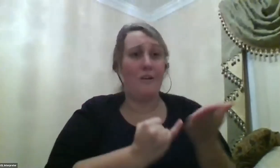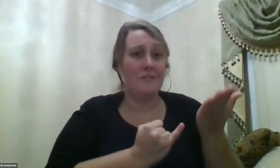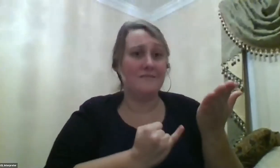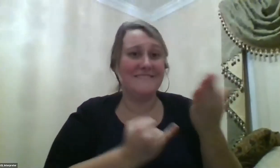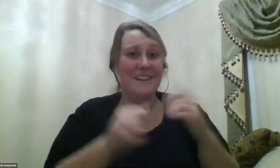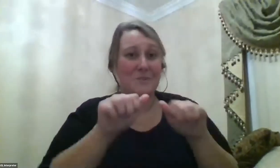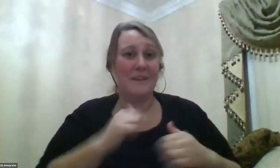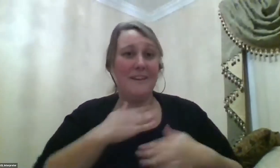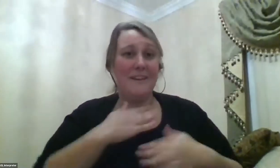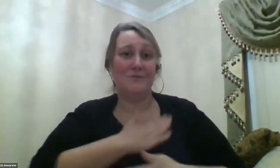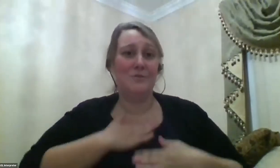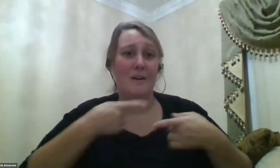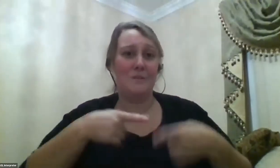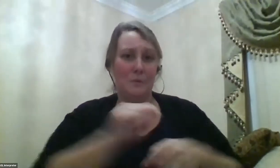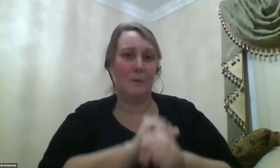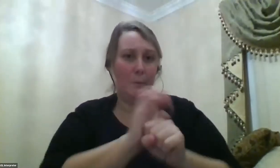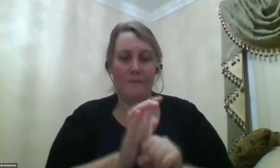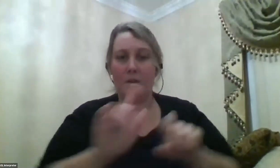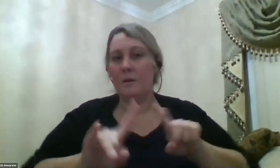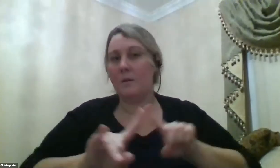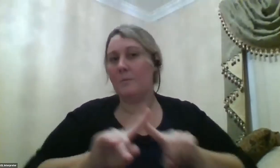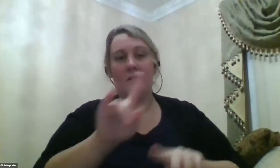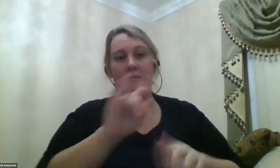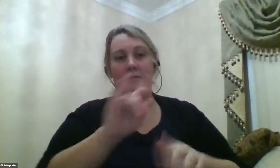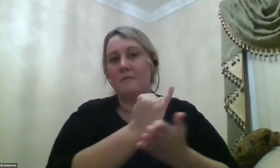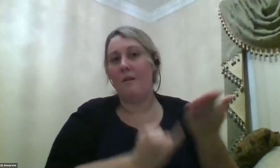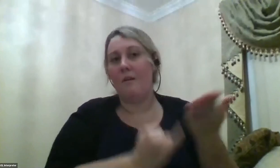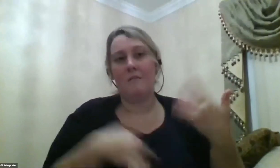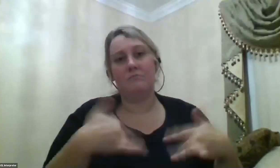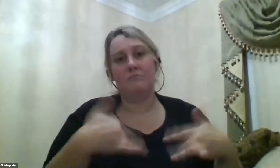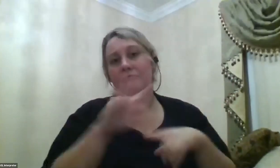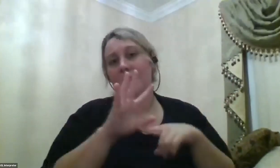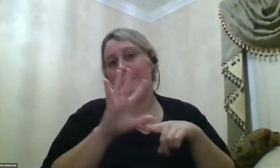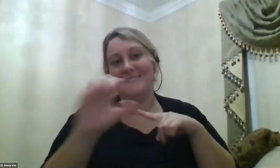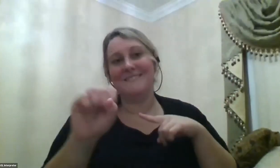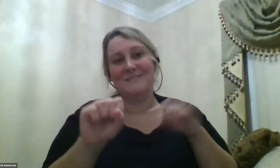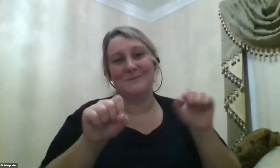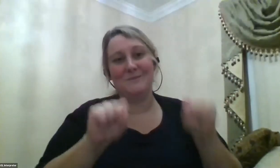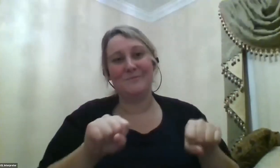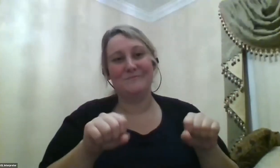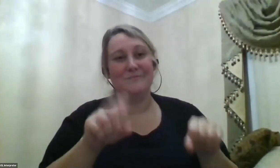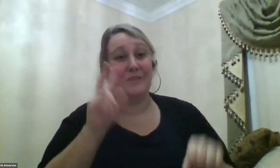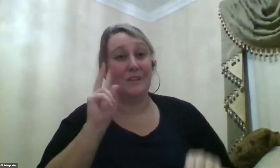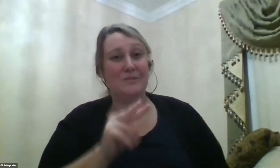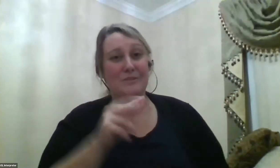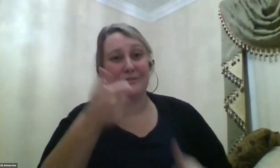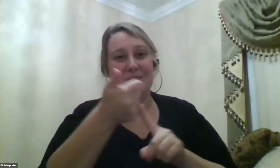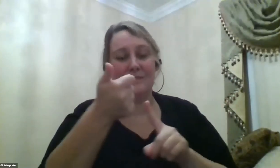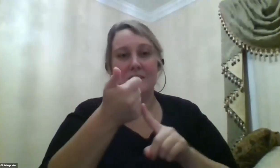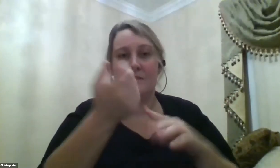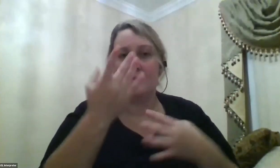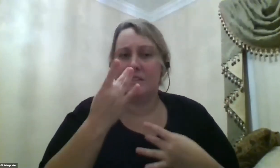also the, um, it was really, it was interesting that there was such a sort of